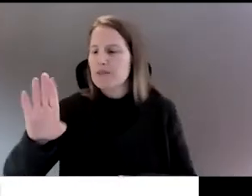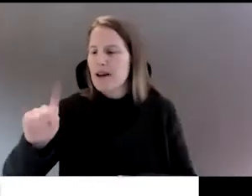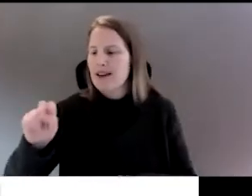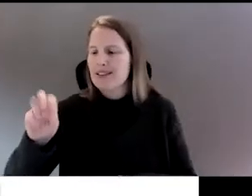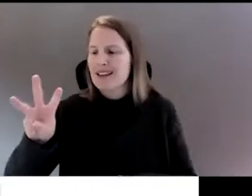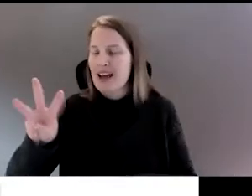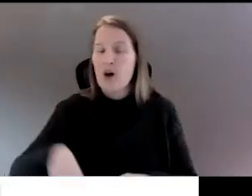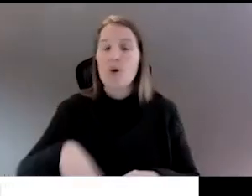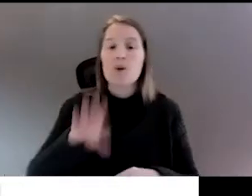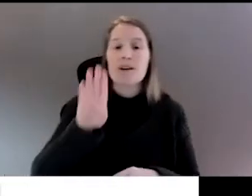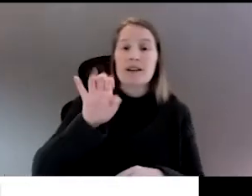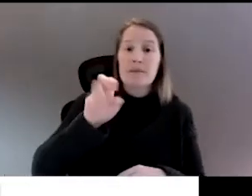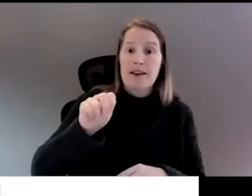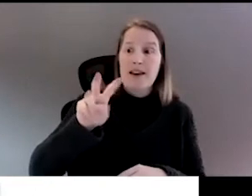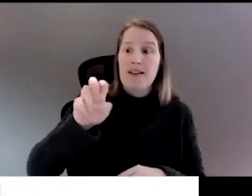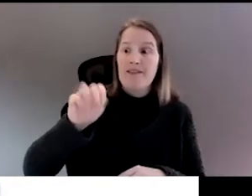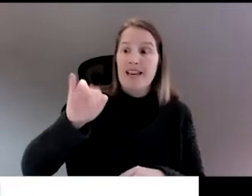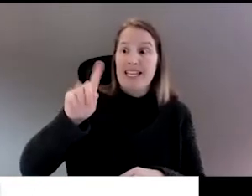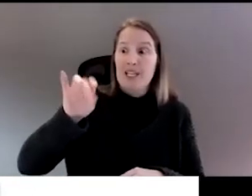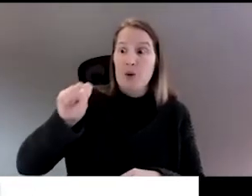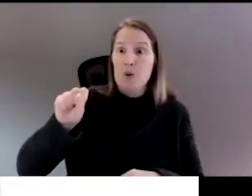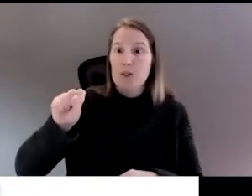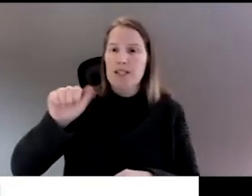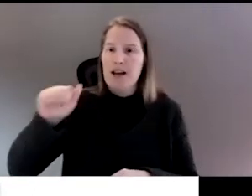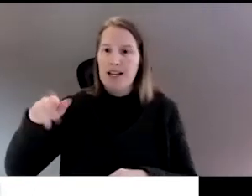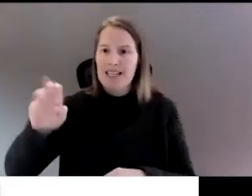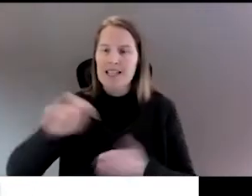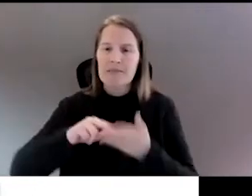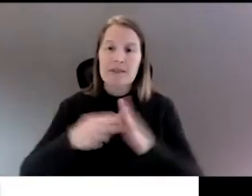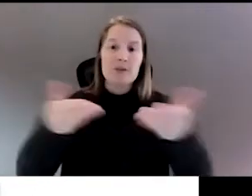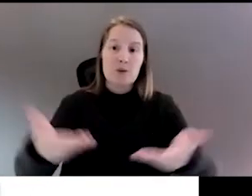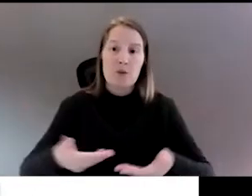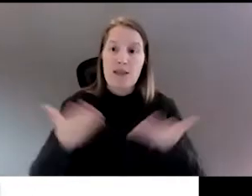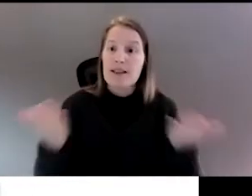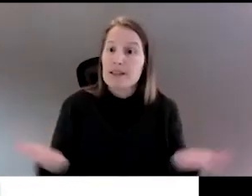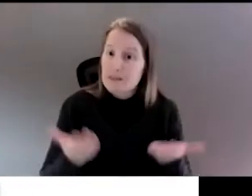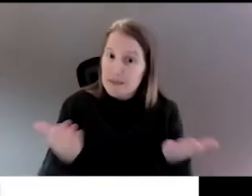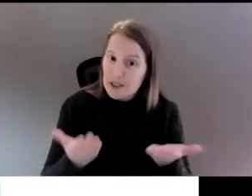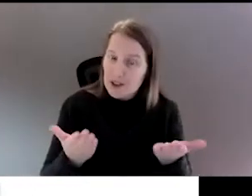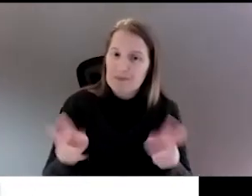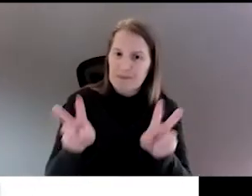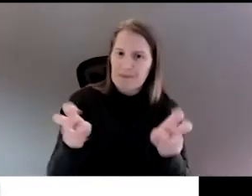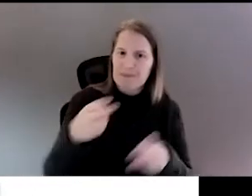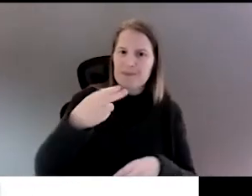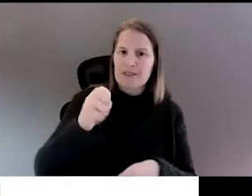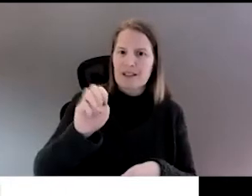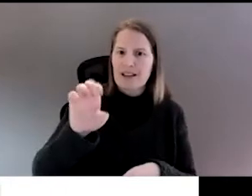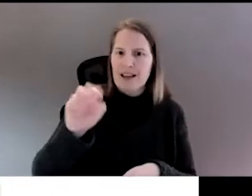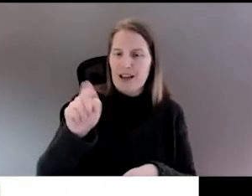Bienvenidos aquí is Spanish for welcome here. Text: Hector Manuel